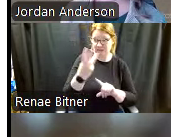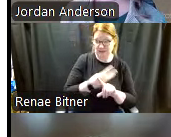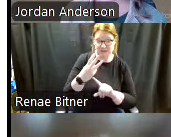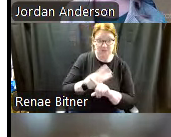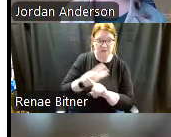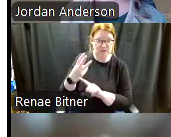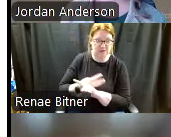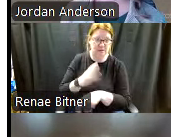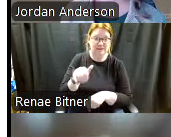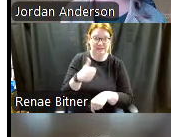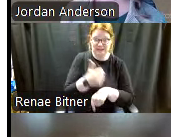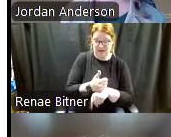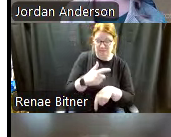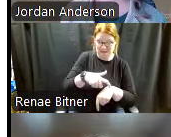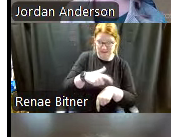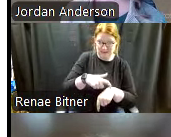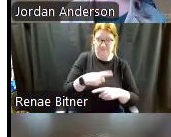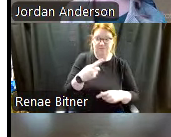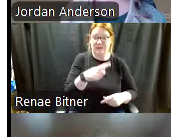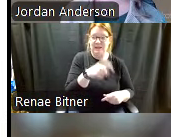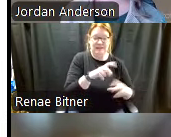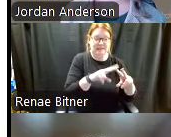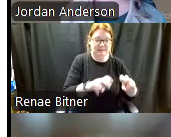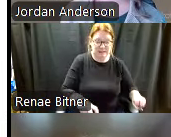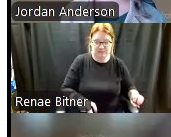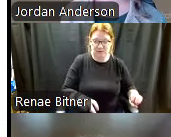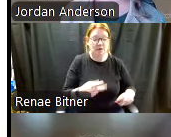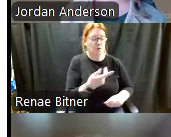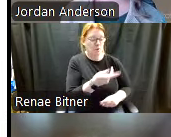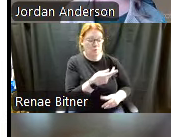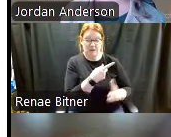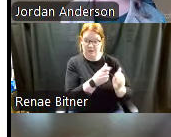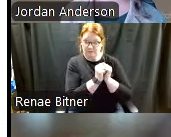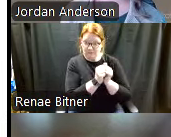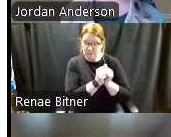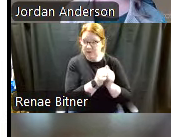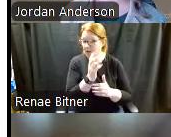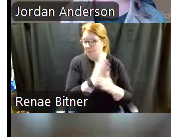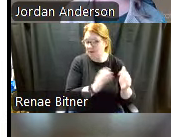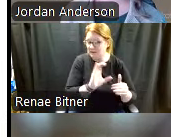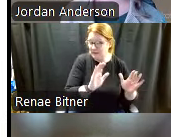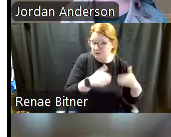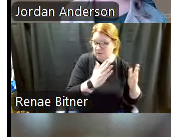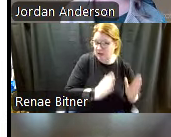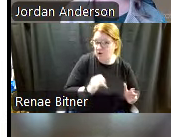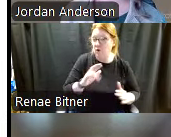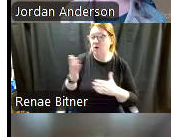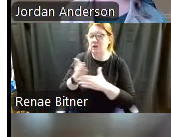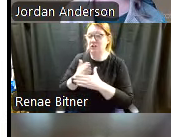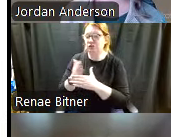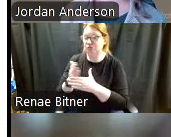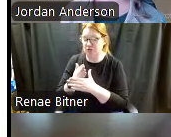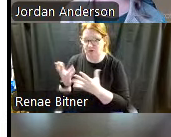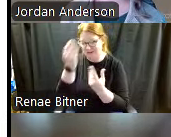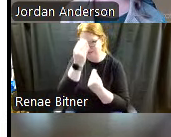standard time, and they need an assessment piece, we can either do that together with our Part C provider or share that information so that we're not